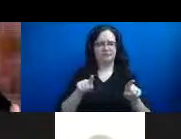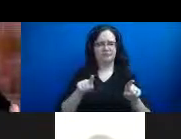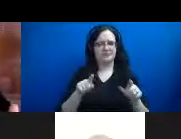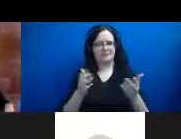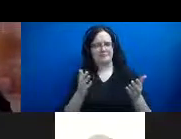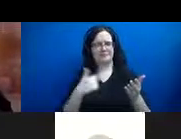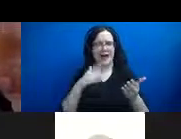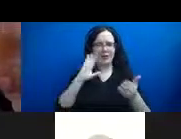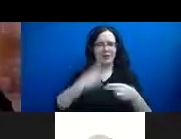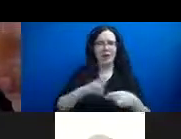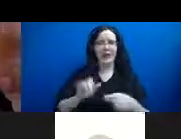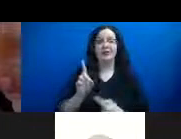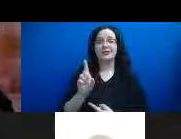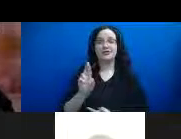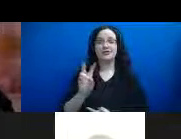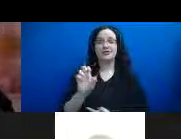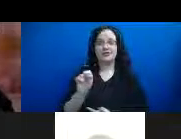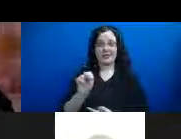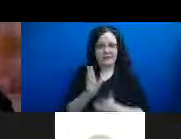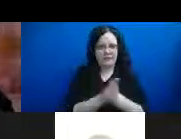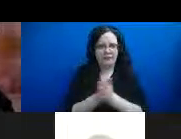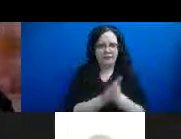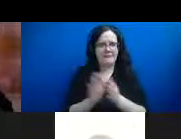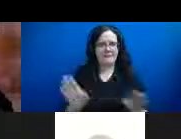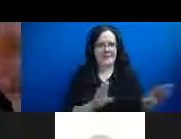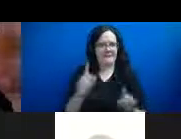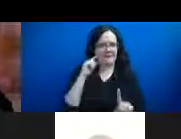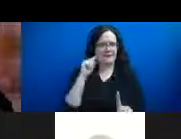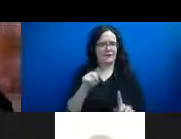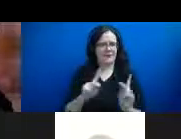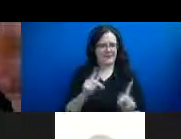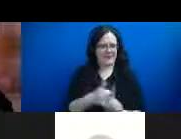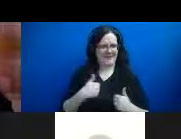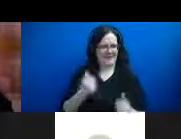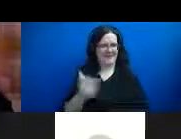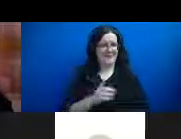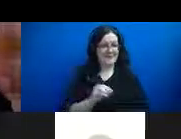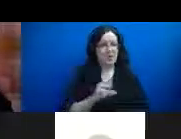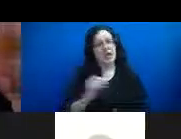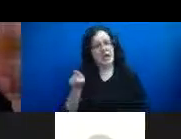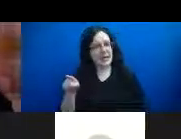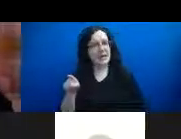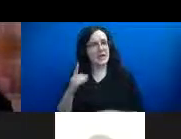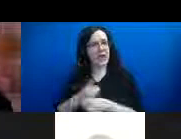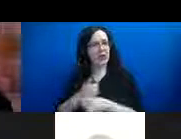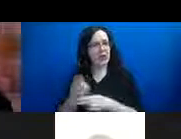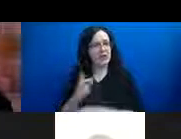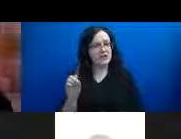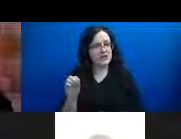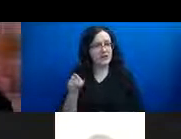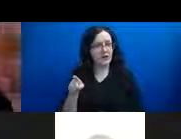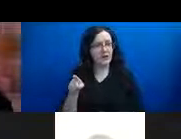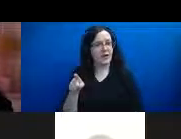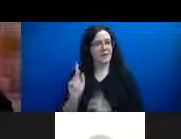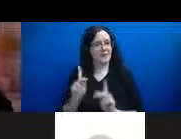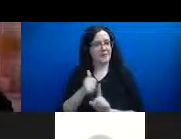driven behavior that we're seeing among people with gambling disorders and alcohol use disorders, or people that are vulnerable to gambling,